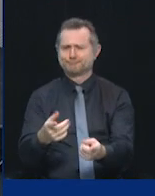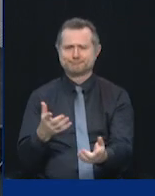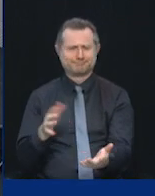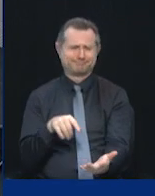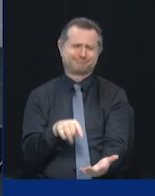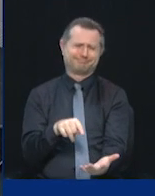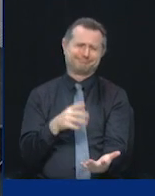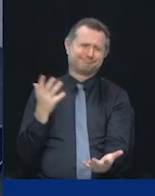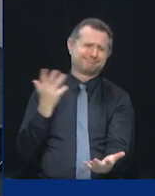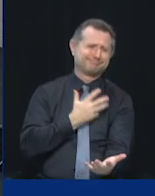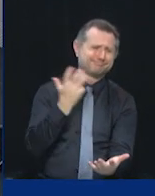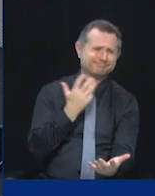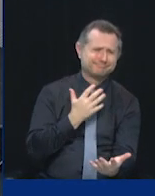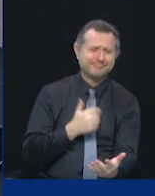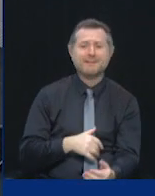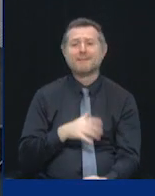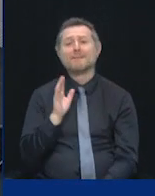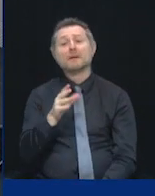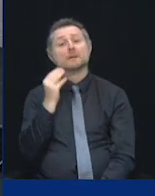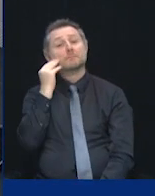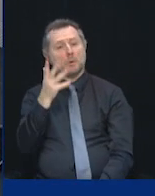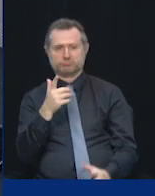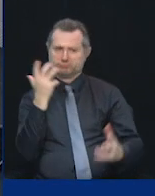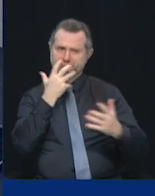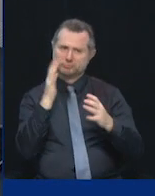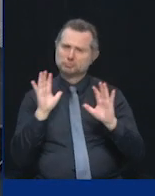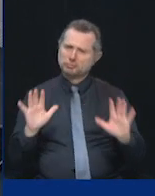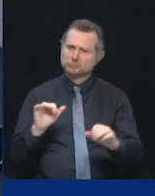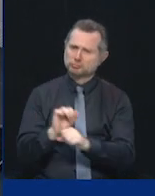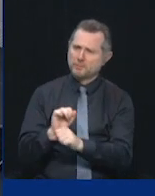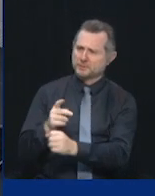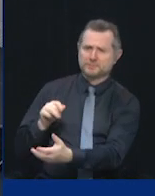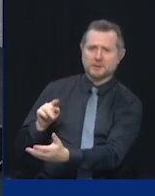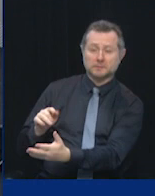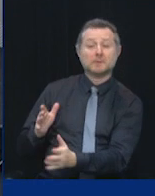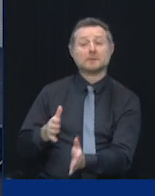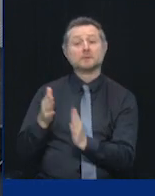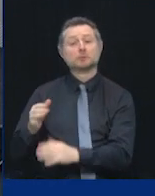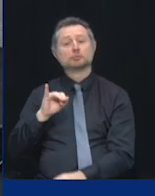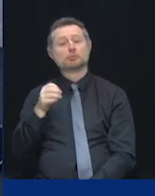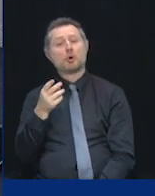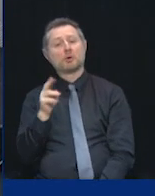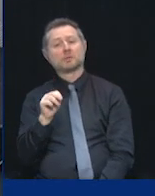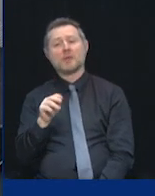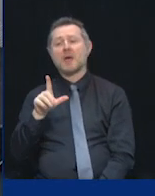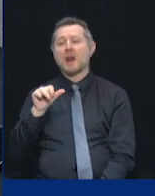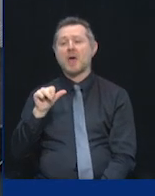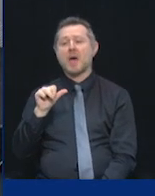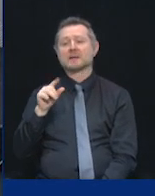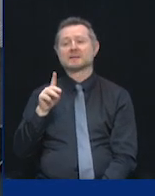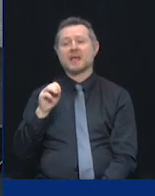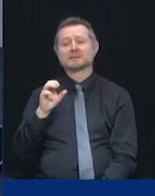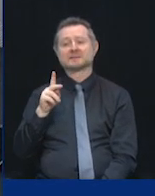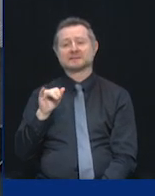time and doing a great job at the MTA, and John Ledecky, co-owner of the New York